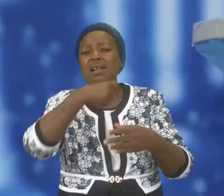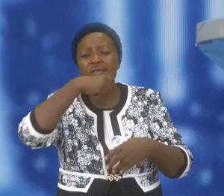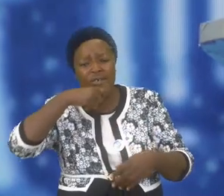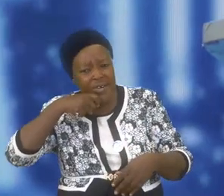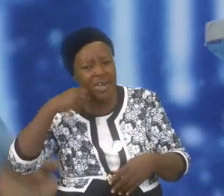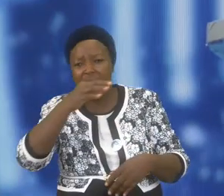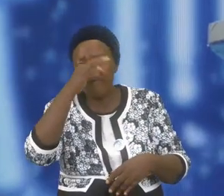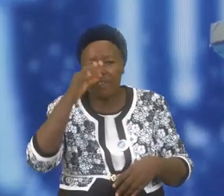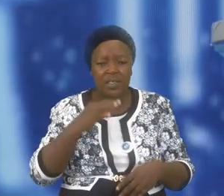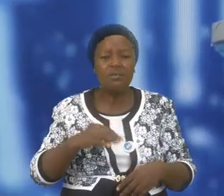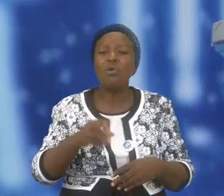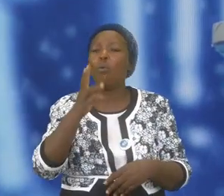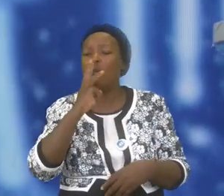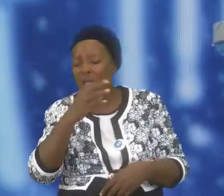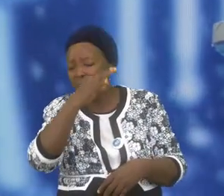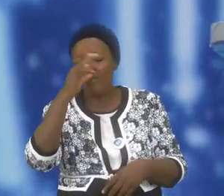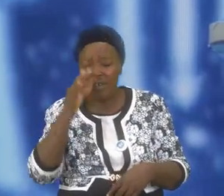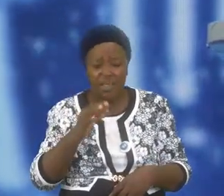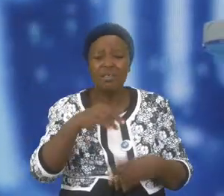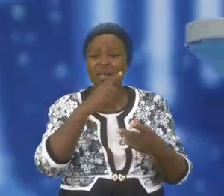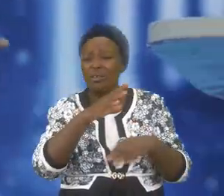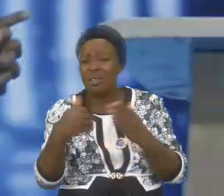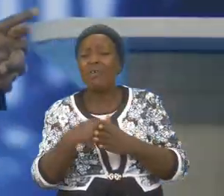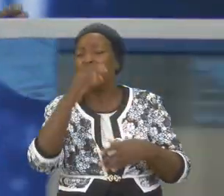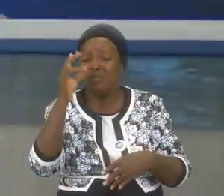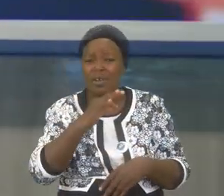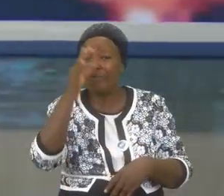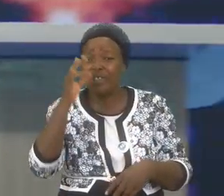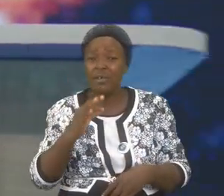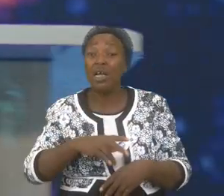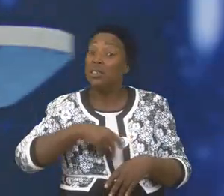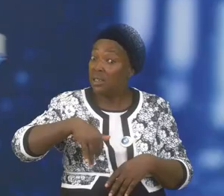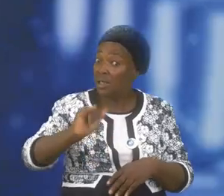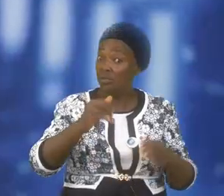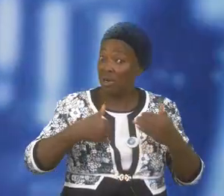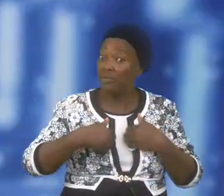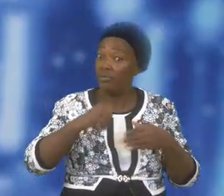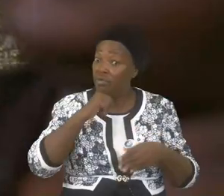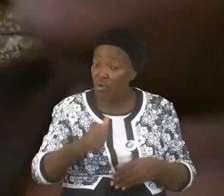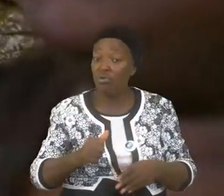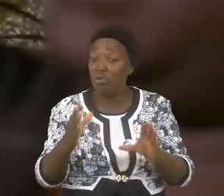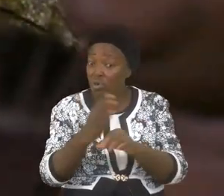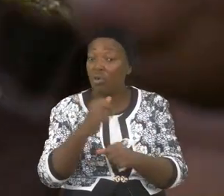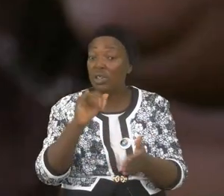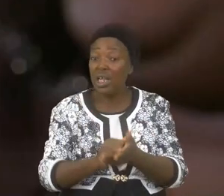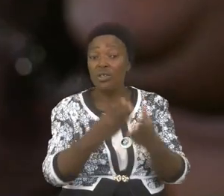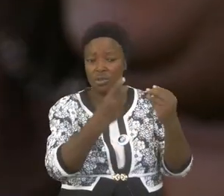fasted, and yet you have not got it. Tonight is the night of your answer.